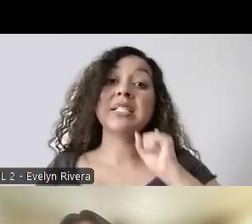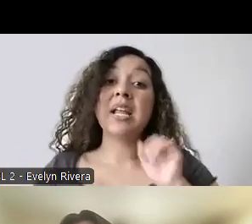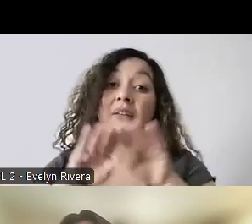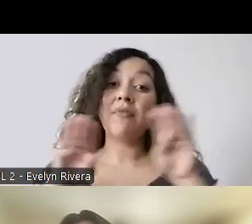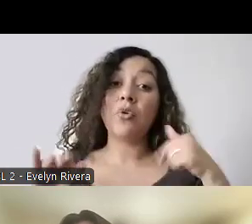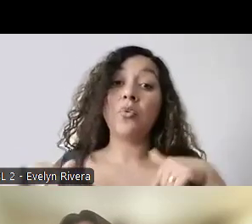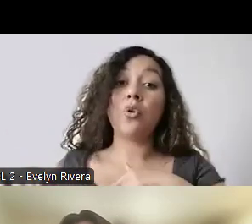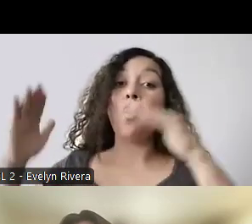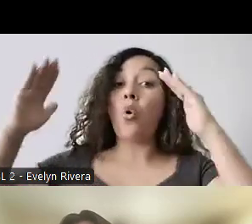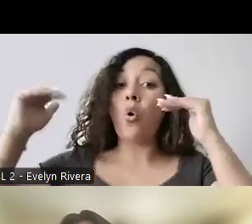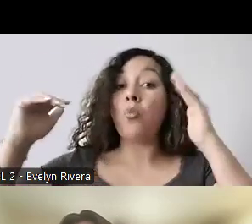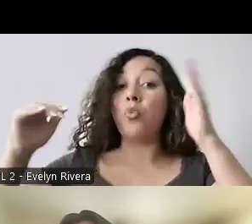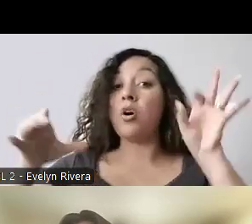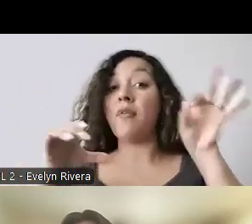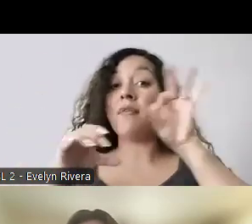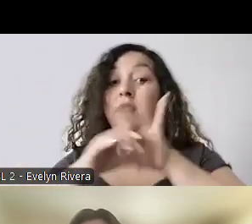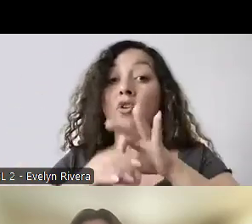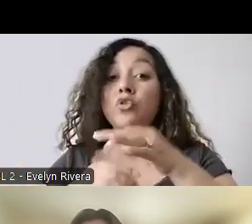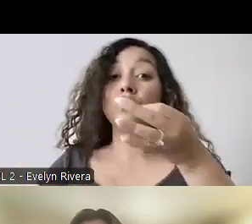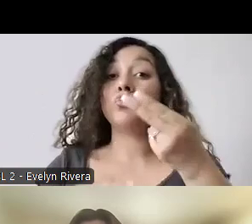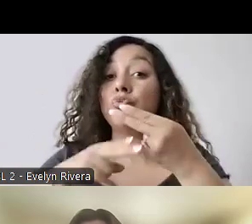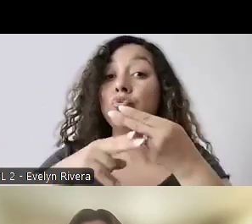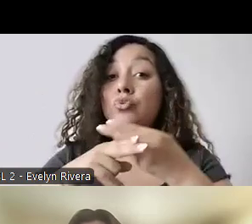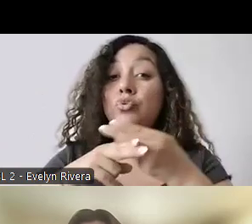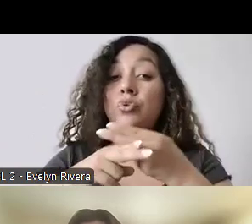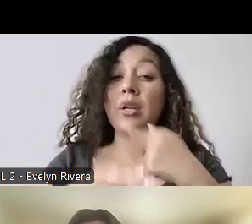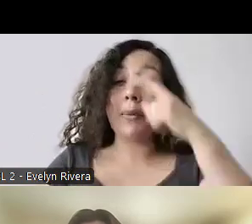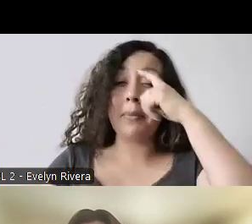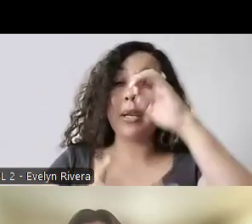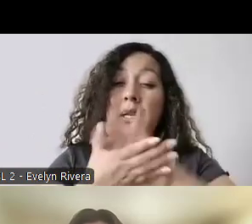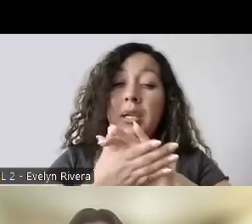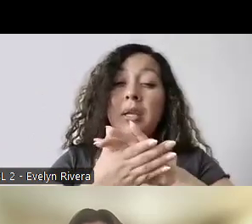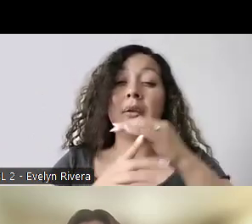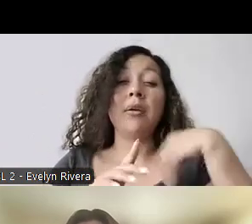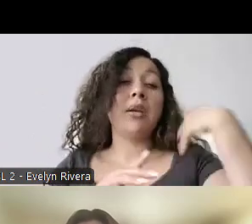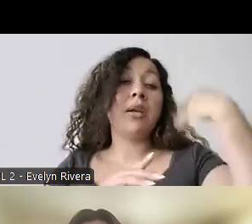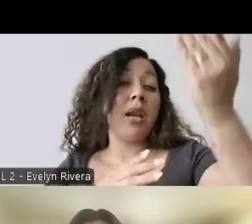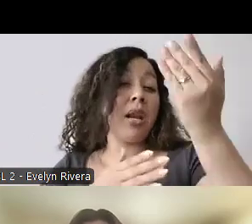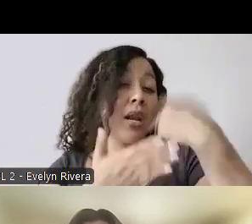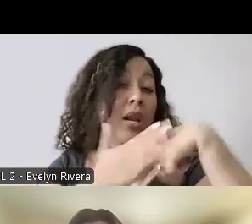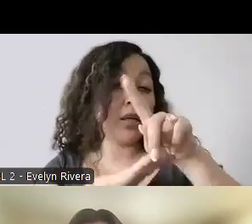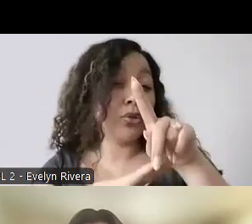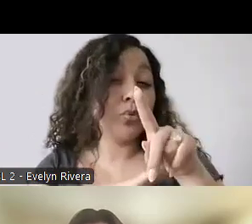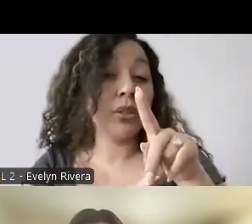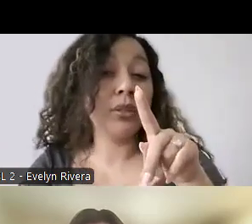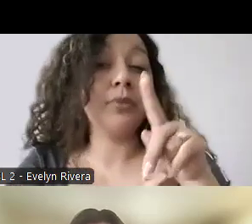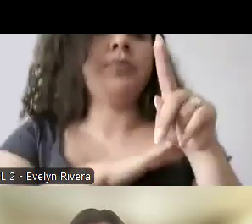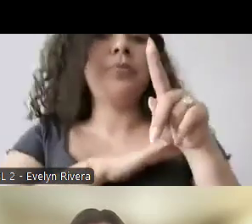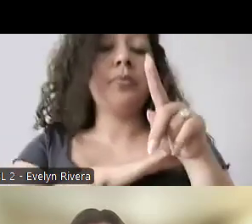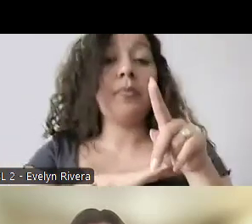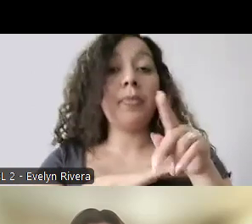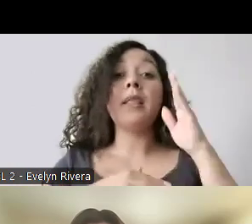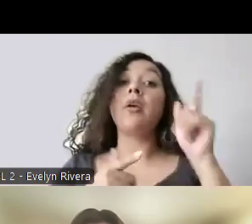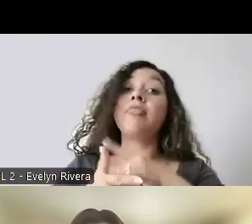expected to be taken up for a vote in the near future. I do believe they're planning to do it next week. It will